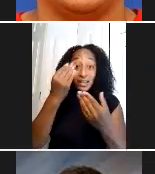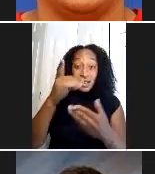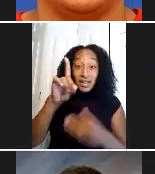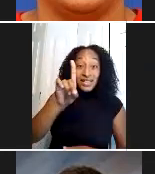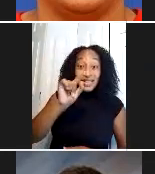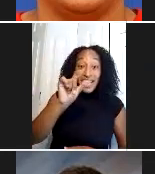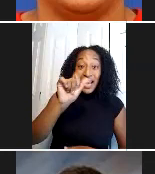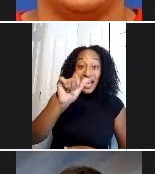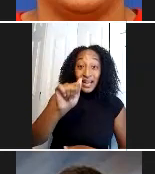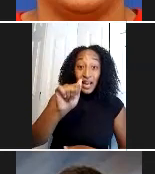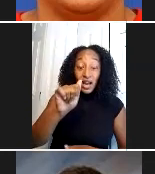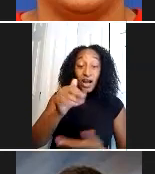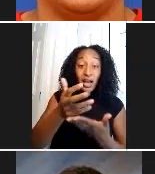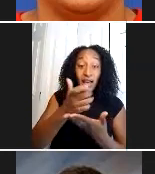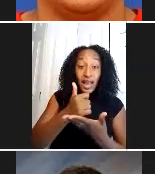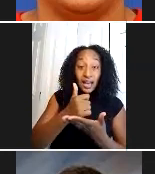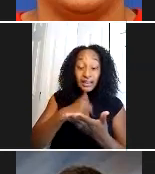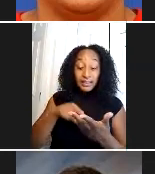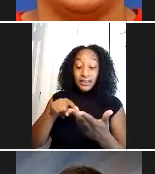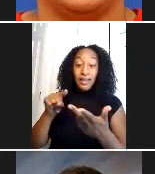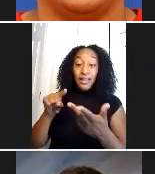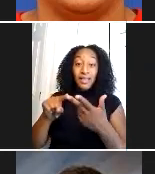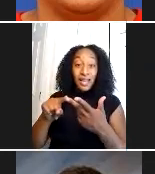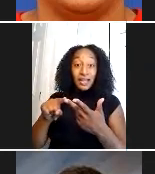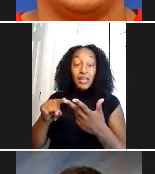and conclusions into the experiment.